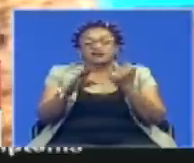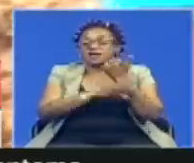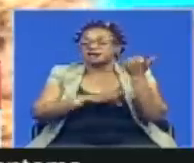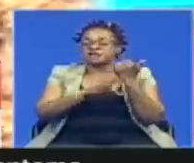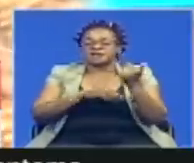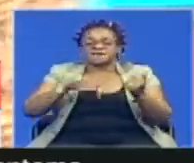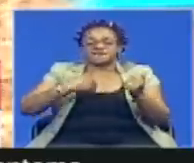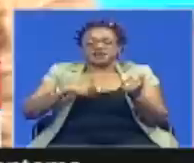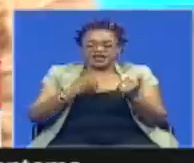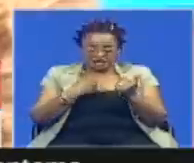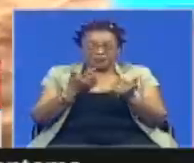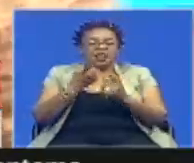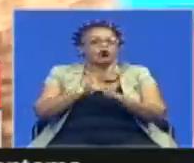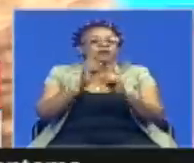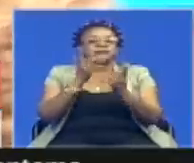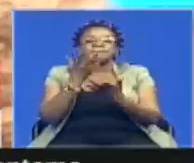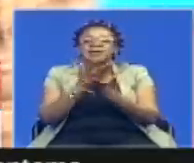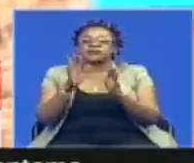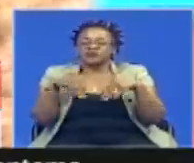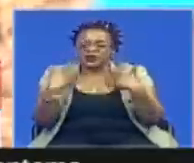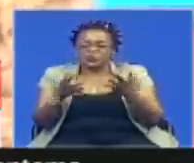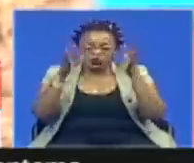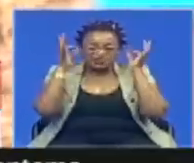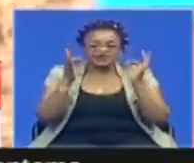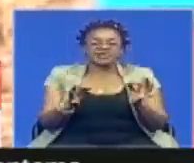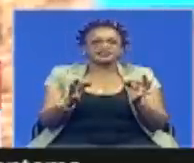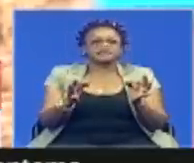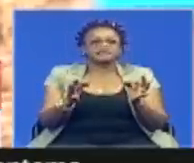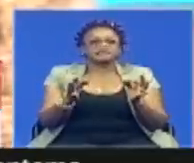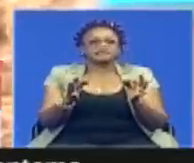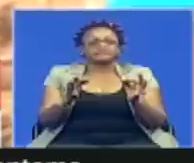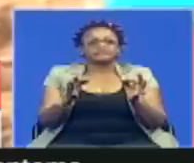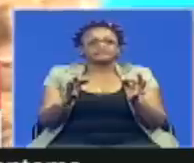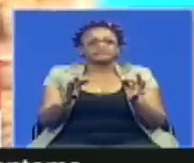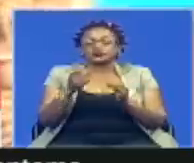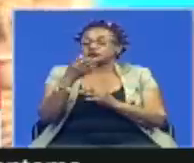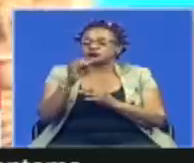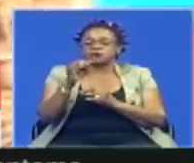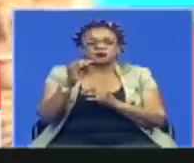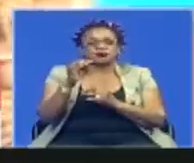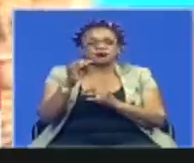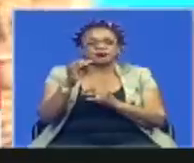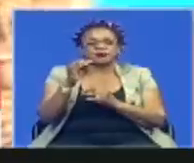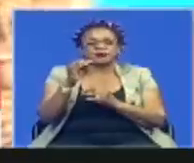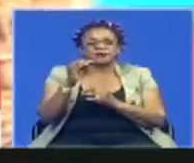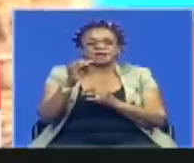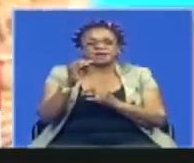part of this country, that they are not part of how we are deciding the. So we will not